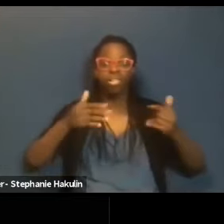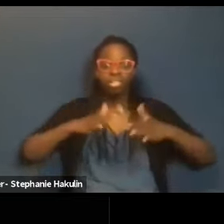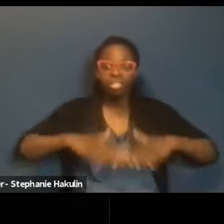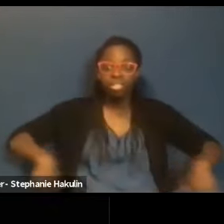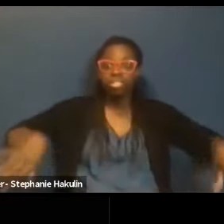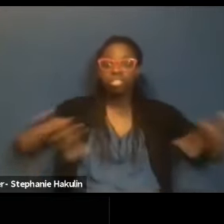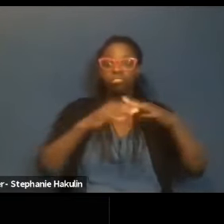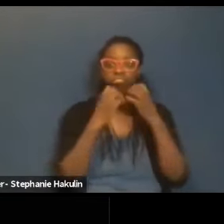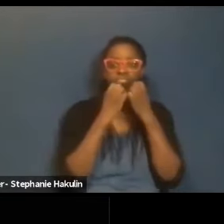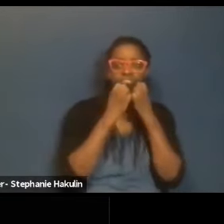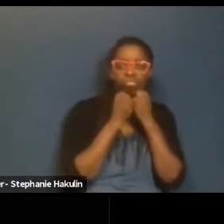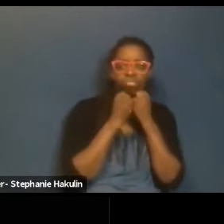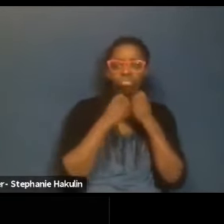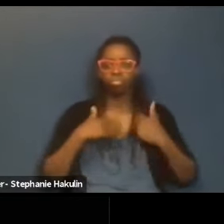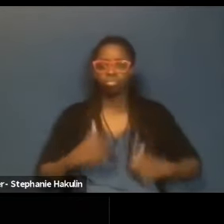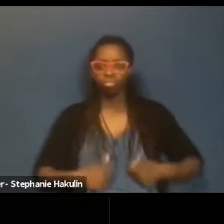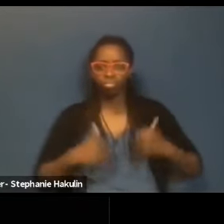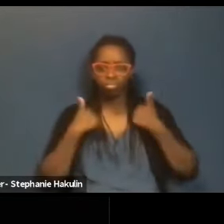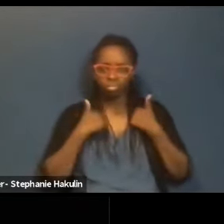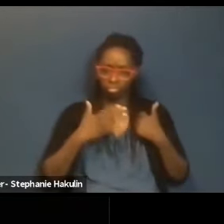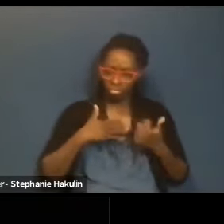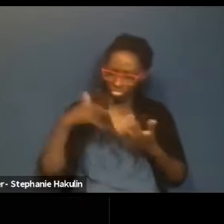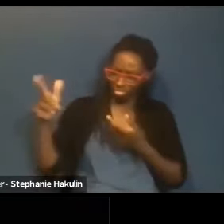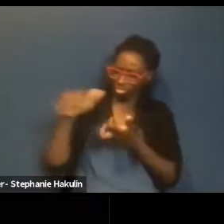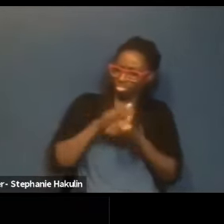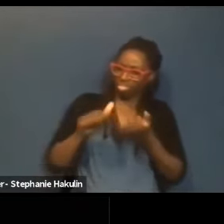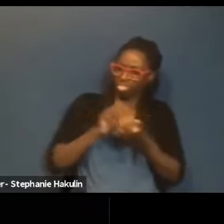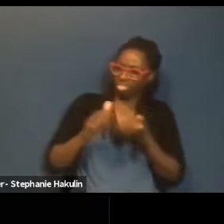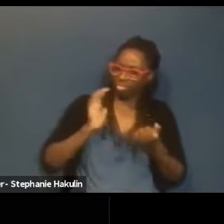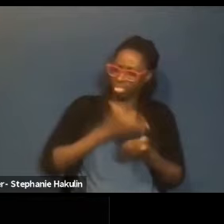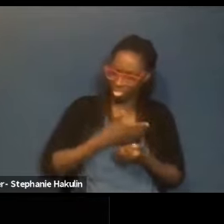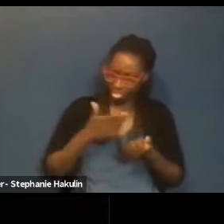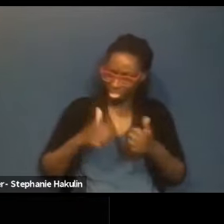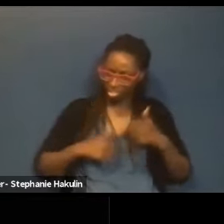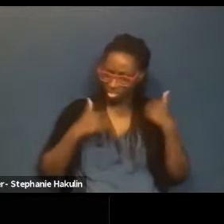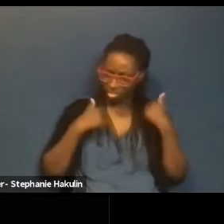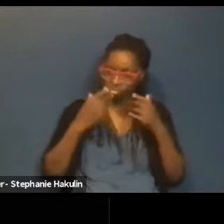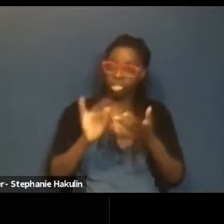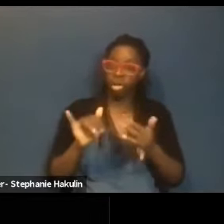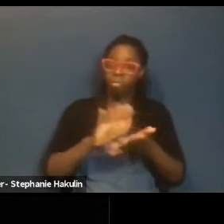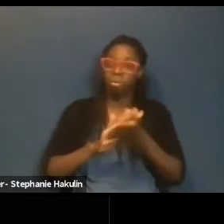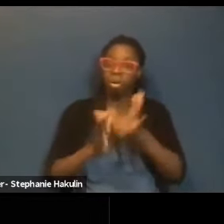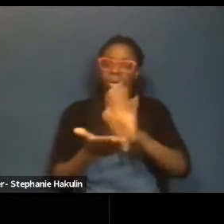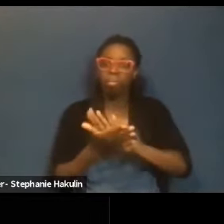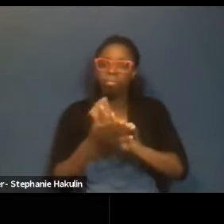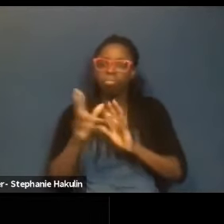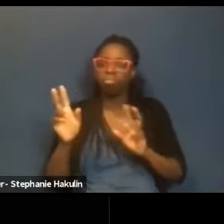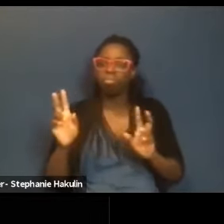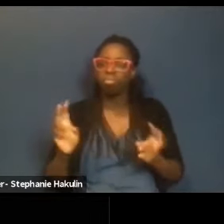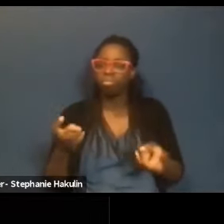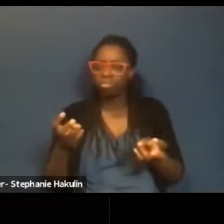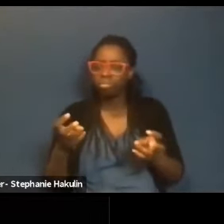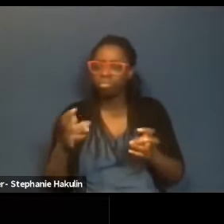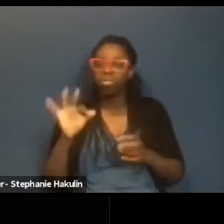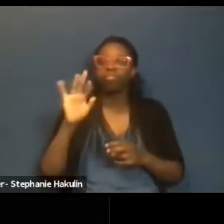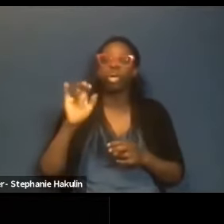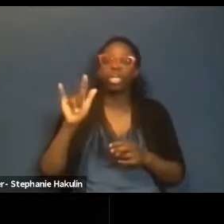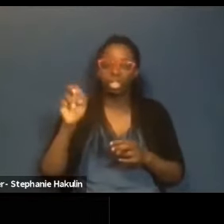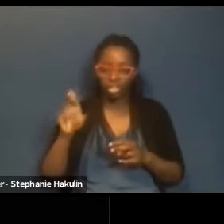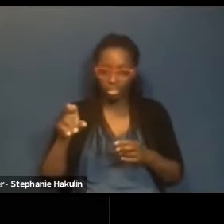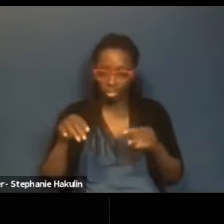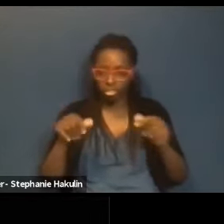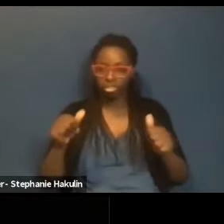bodies, fertilizer for white gold, the separation of a country from itself, the separation of a body from